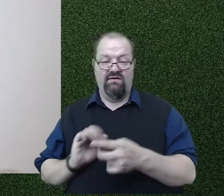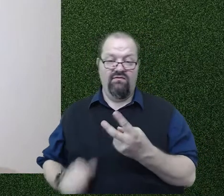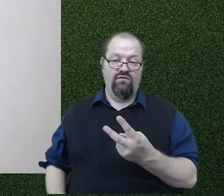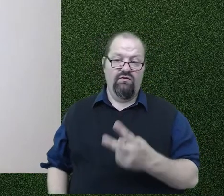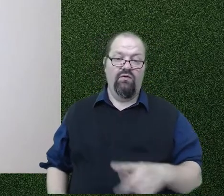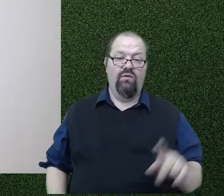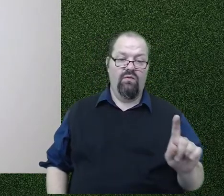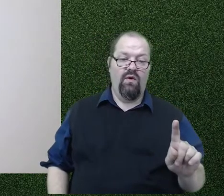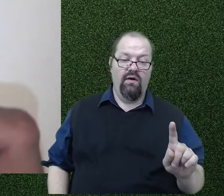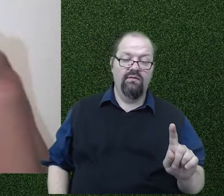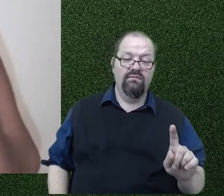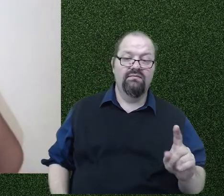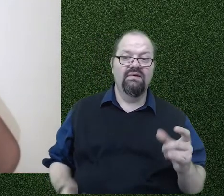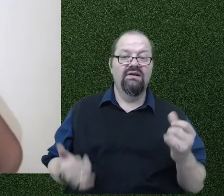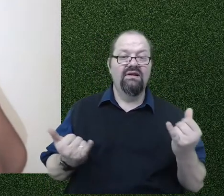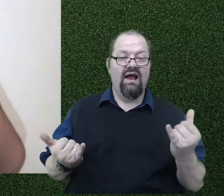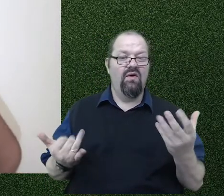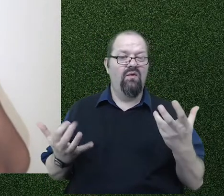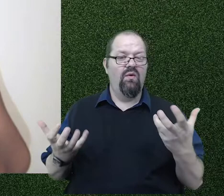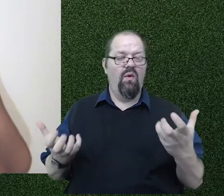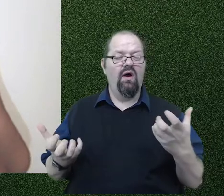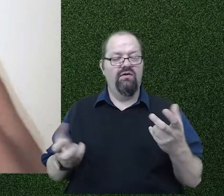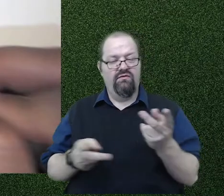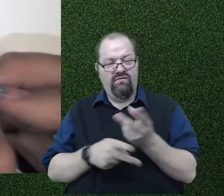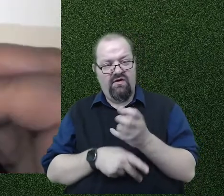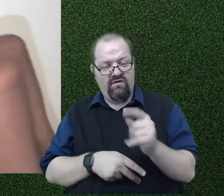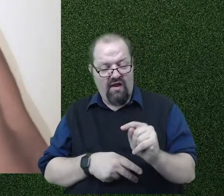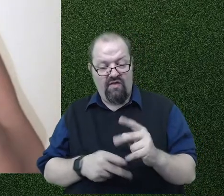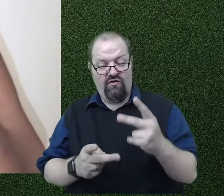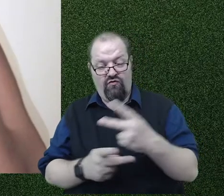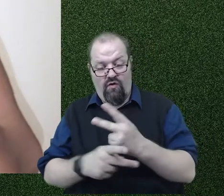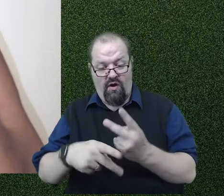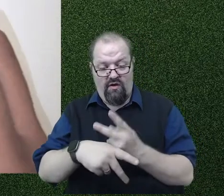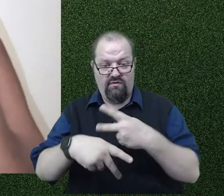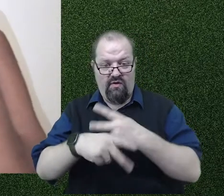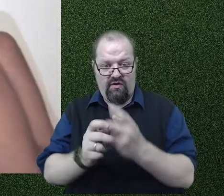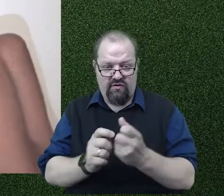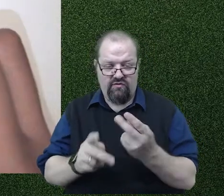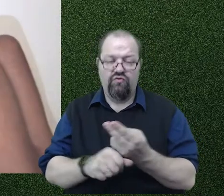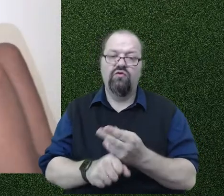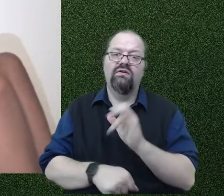v. And we want to compute the cross product using this determinant form.